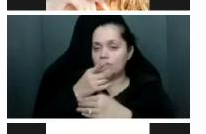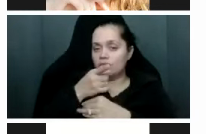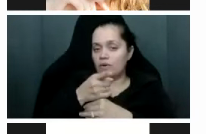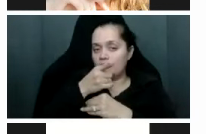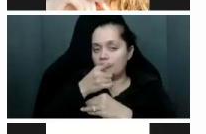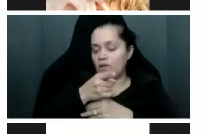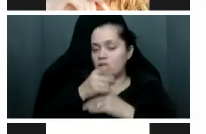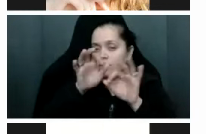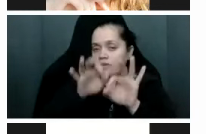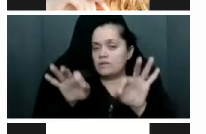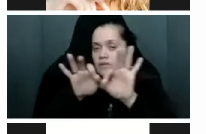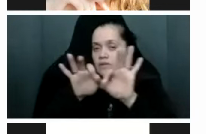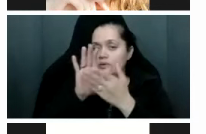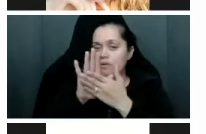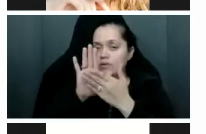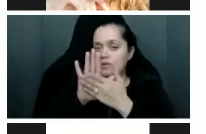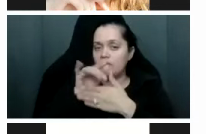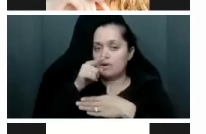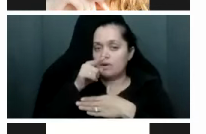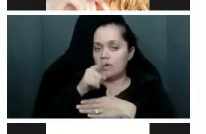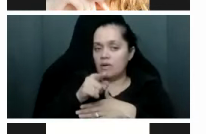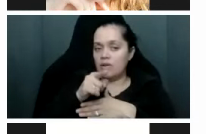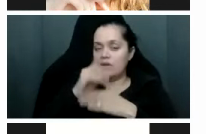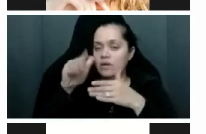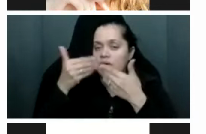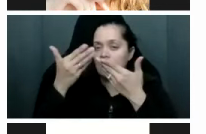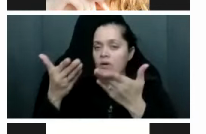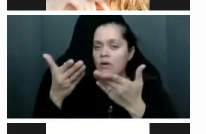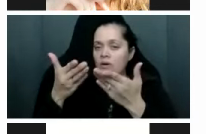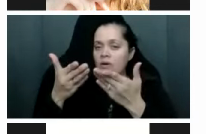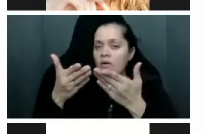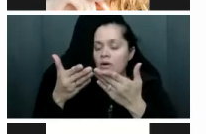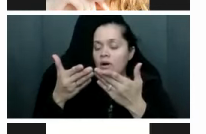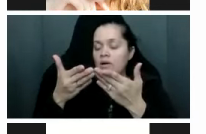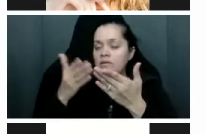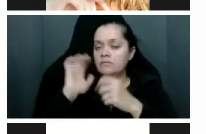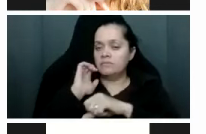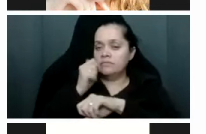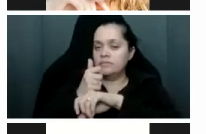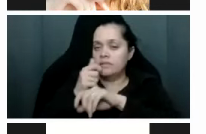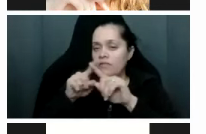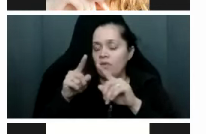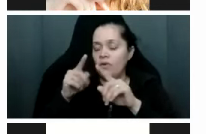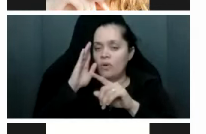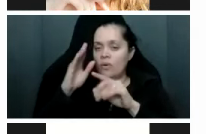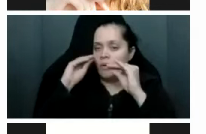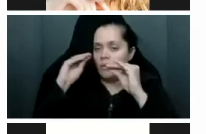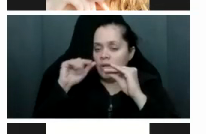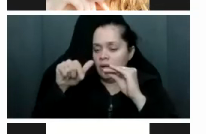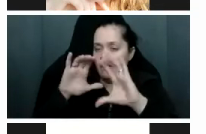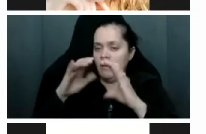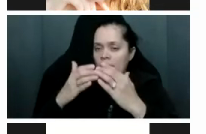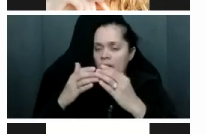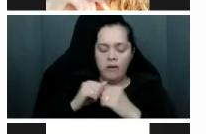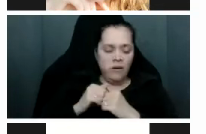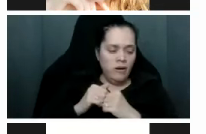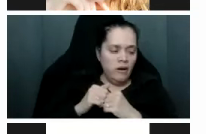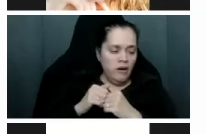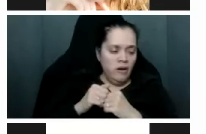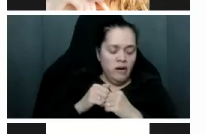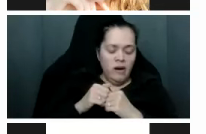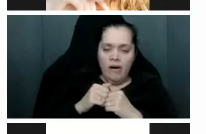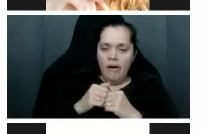an important document. This provides the framework for what will be taught in that course.